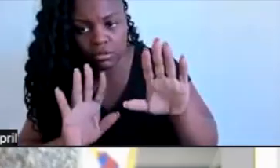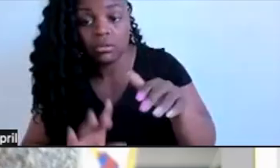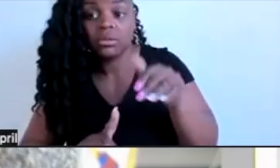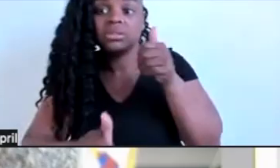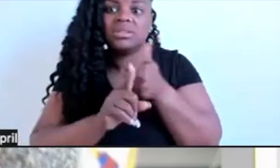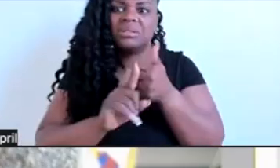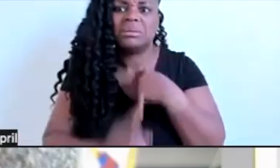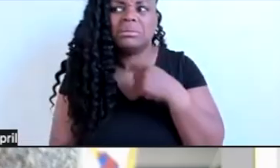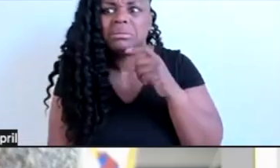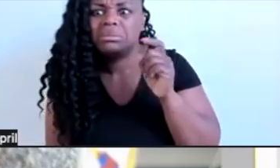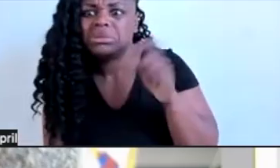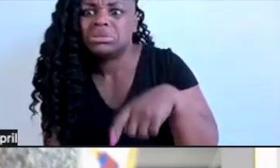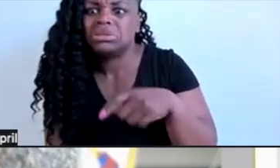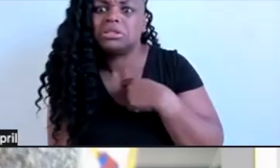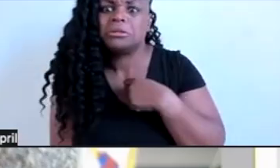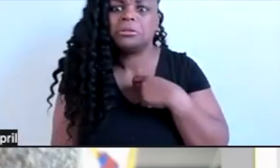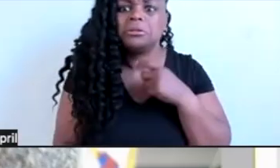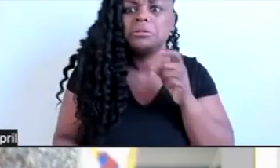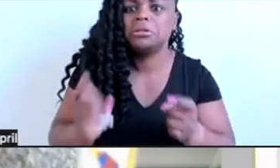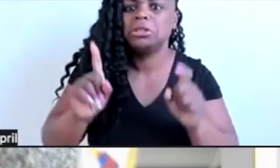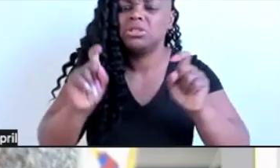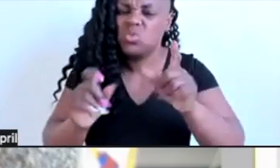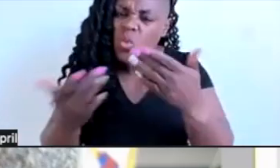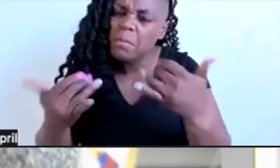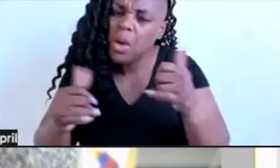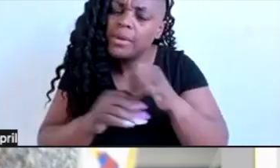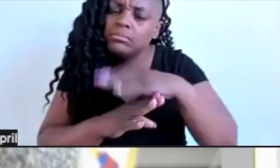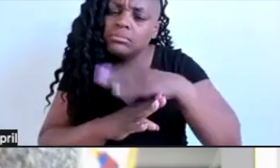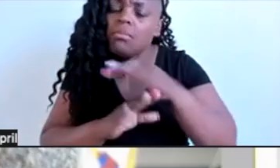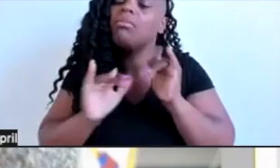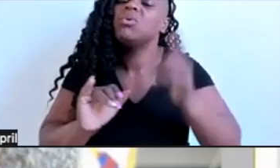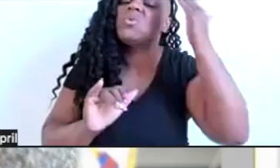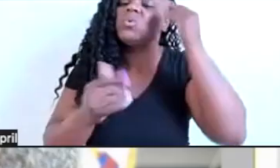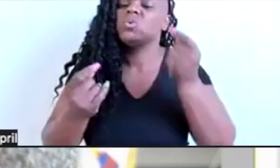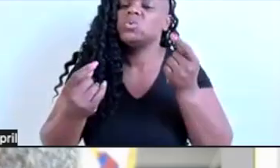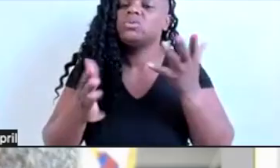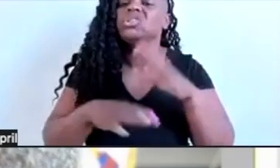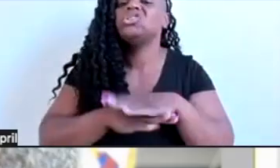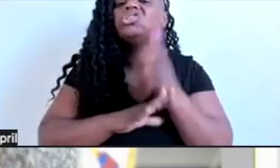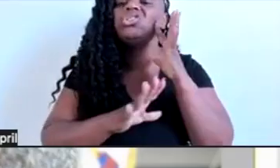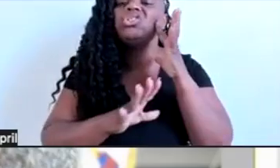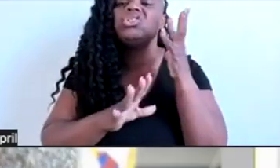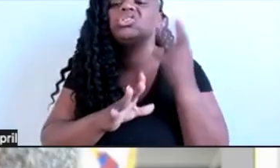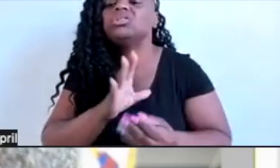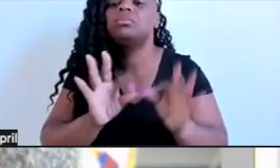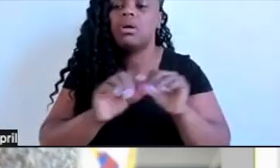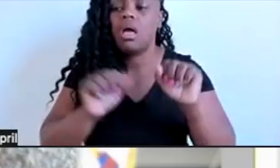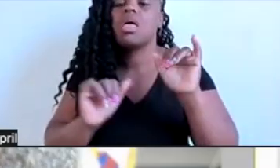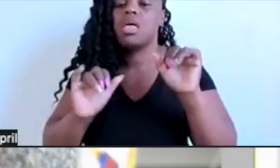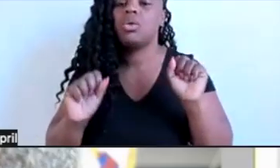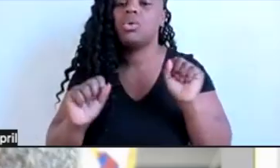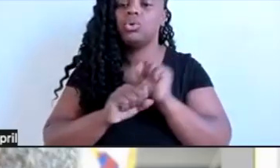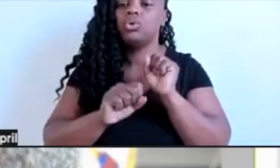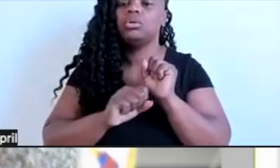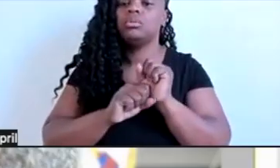wrench, turn the valve about 1/8 of a turn, just enough to make sure that it will move. Then put it back in the fully